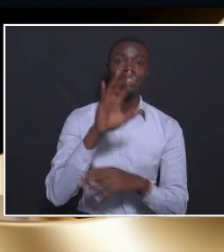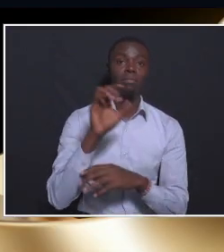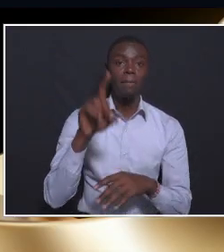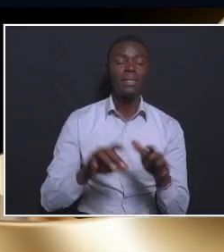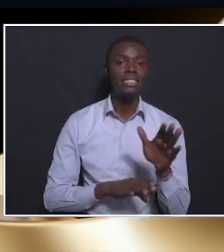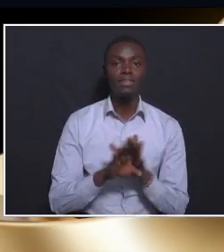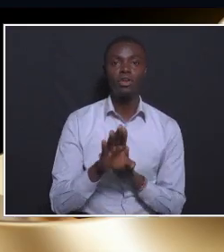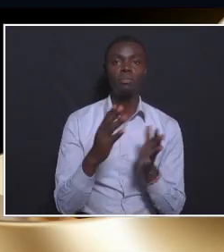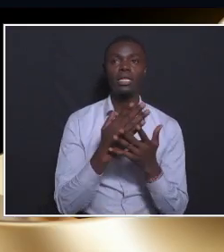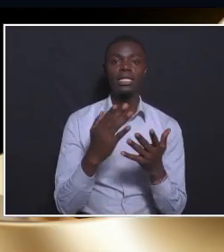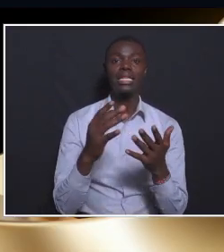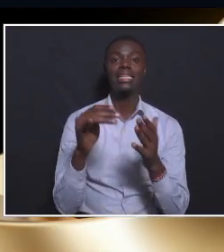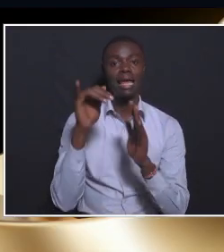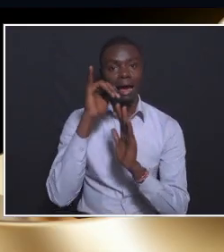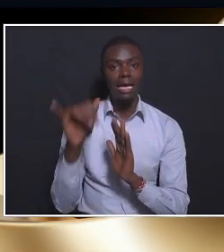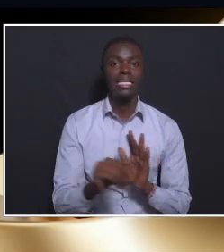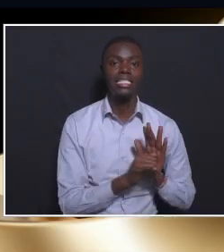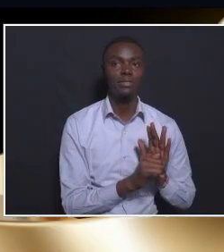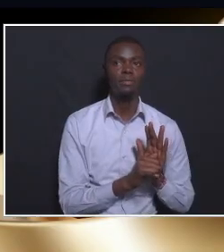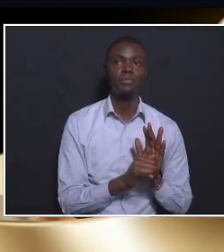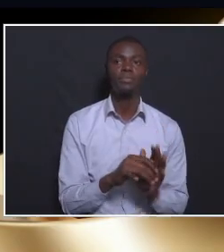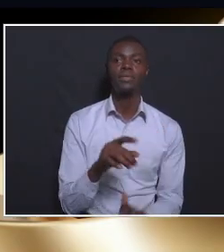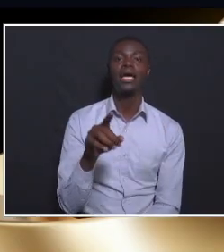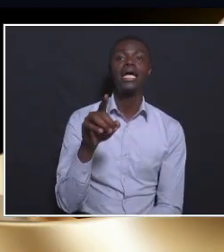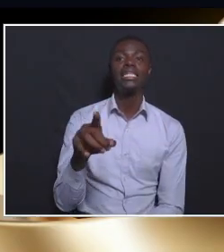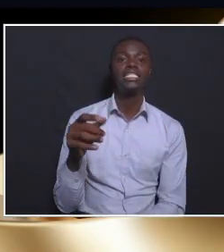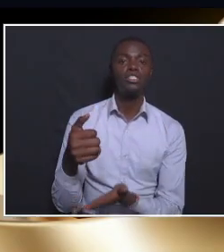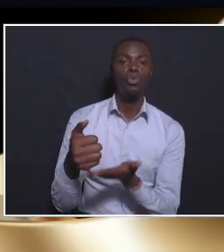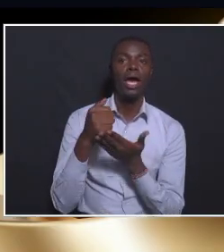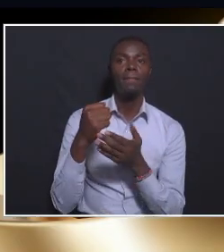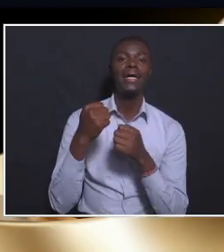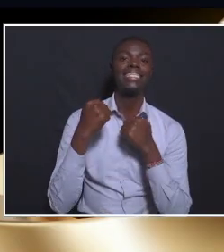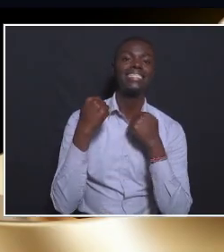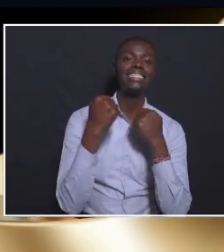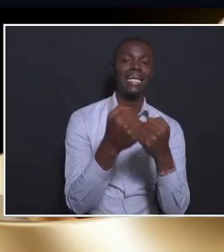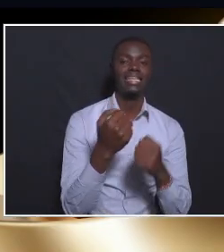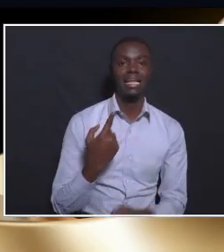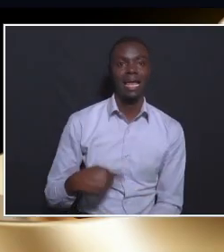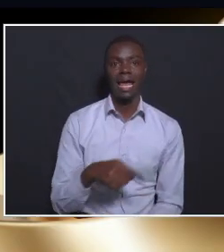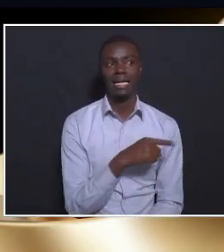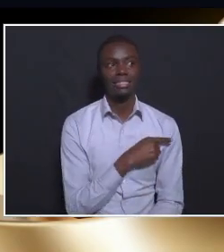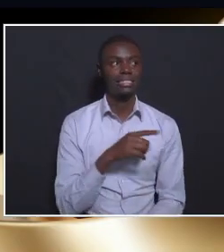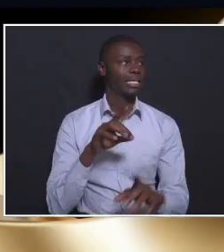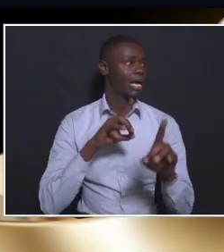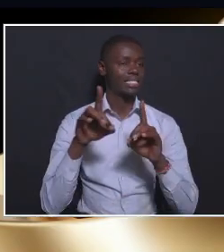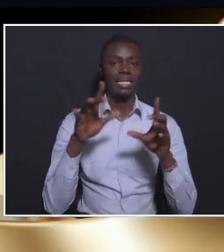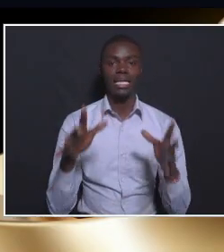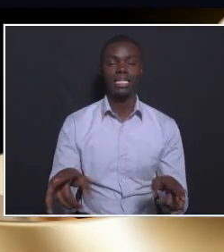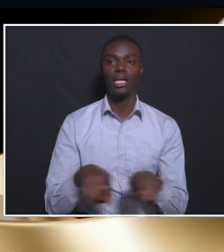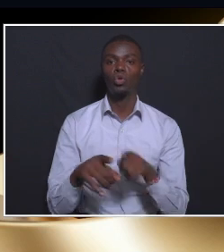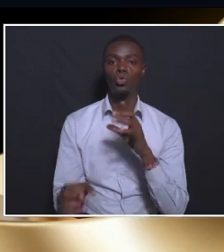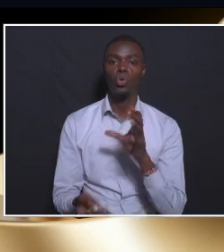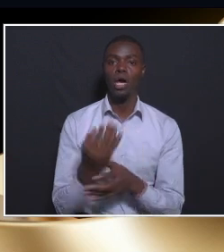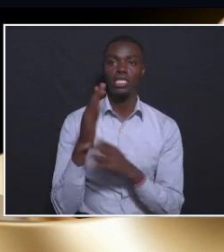sonic identities. And this is just to help storytellers, directors and producers here, if we